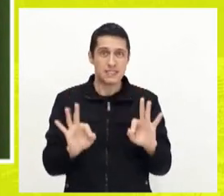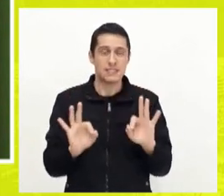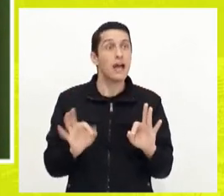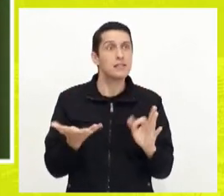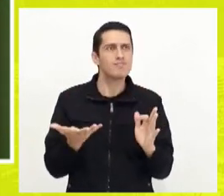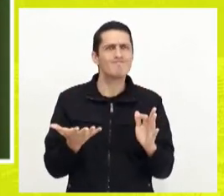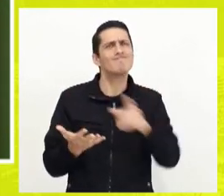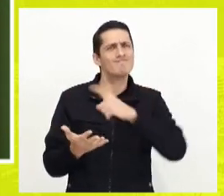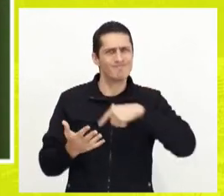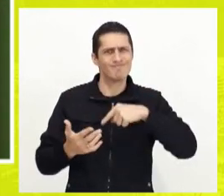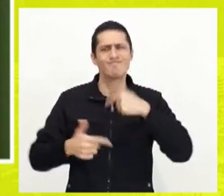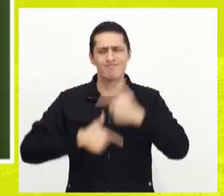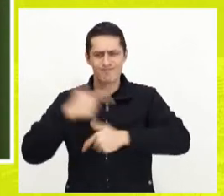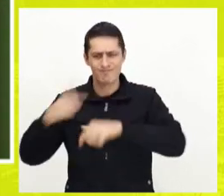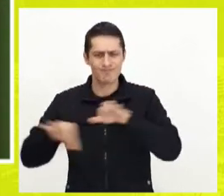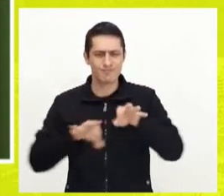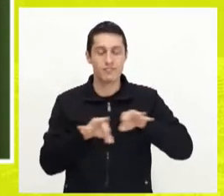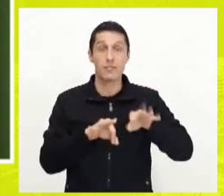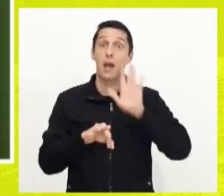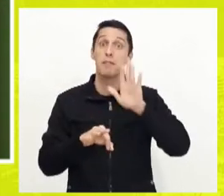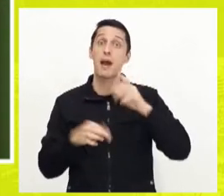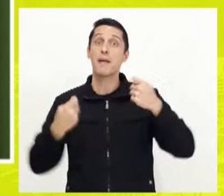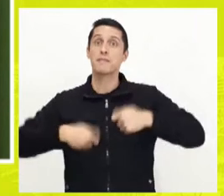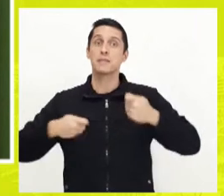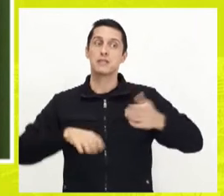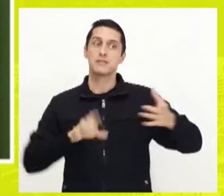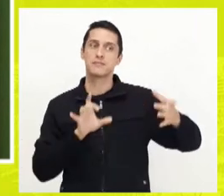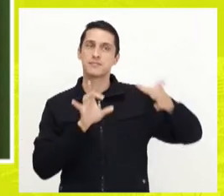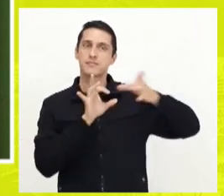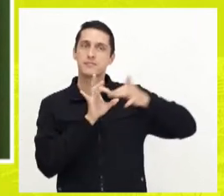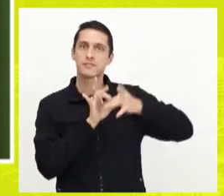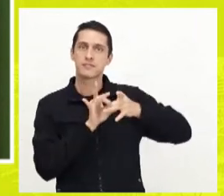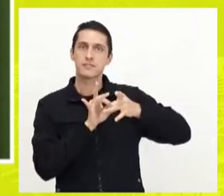we must associate with those people